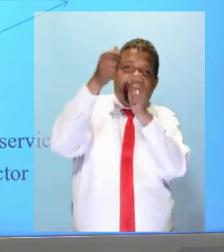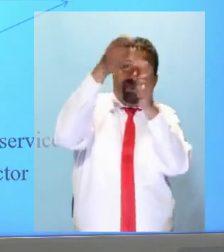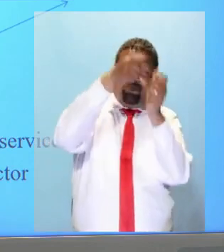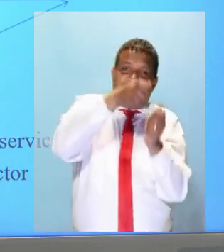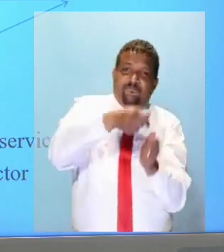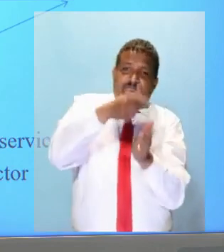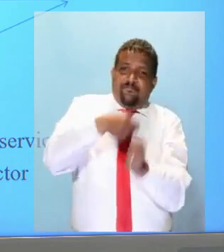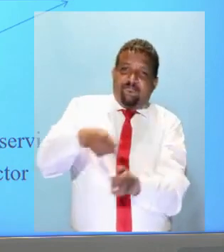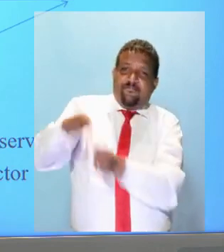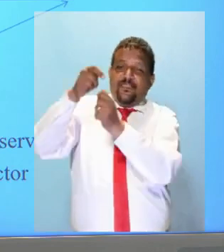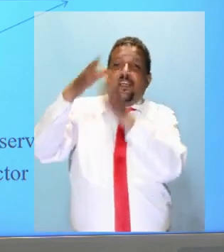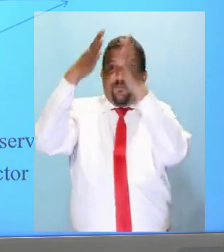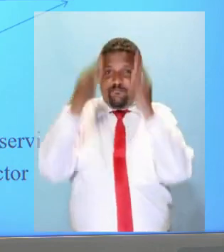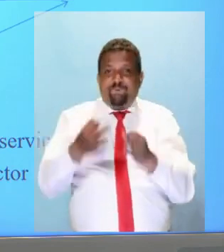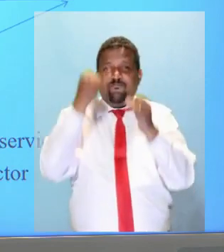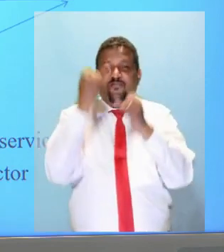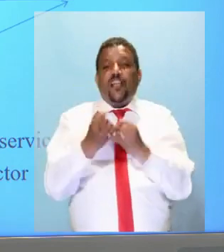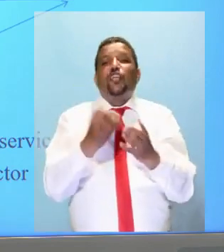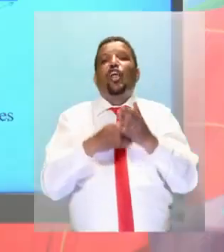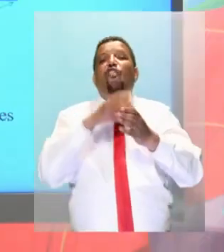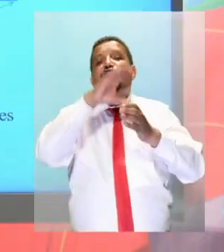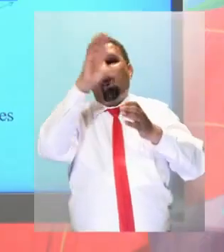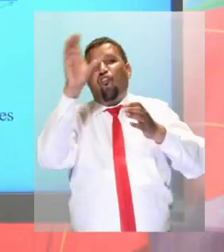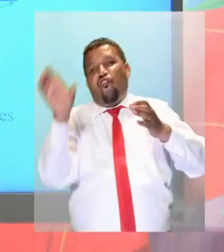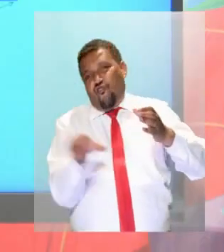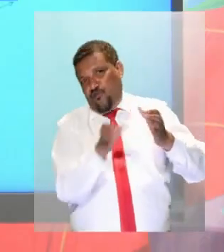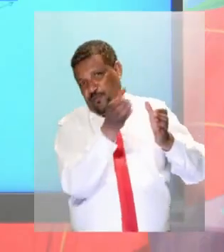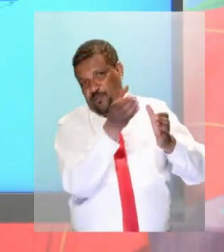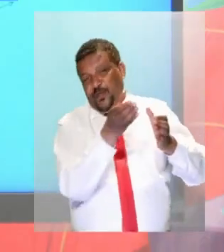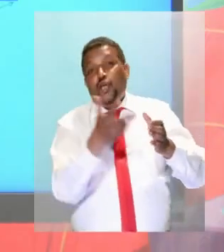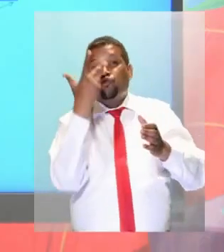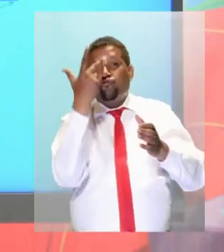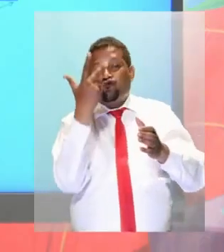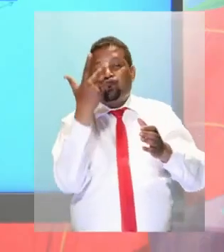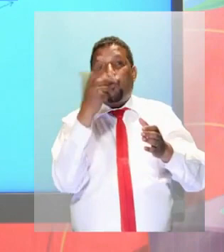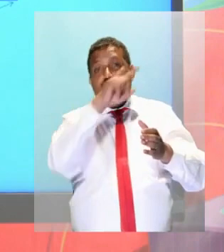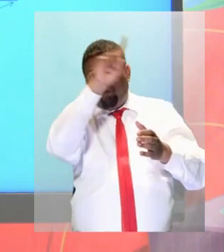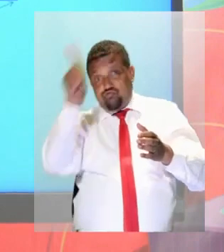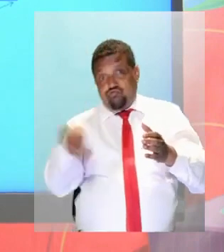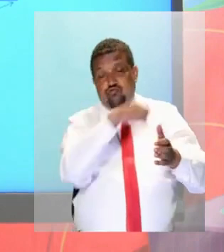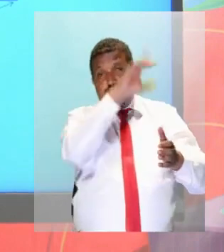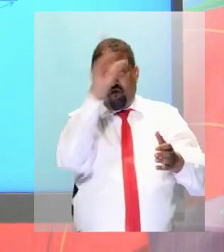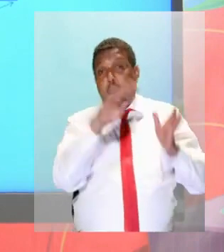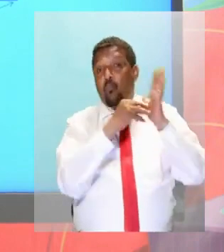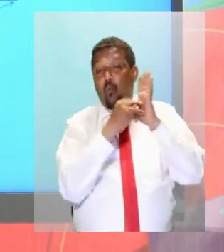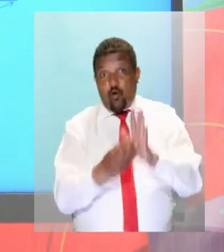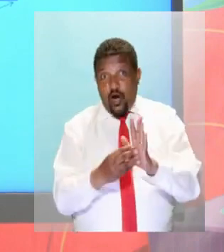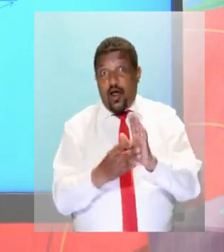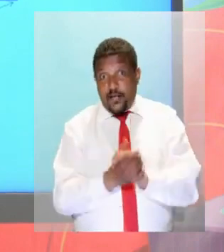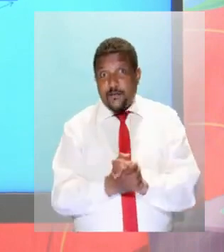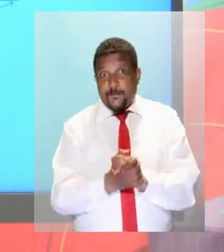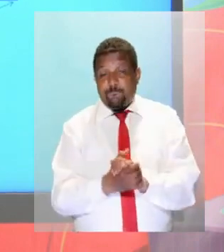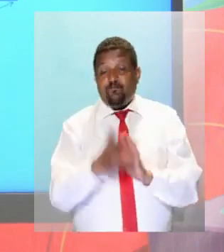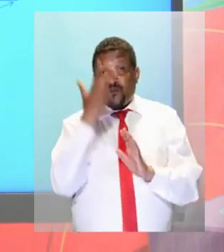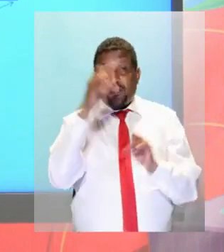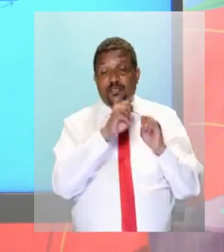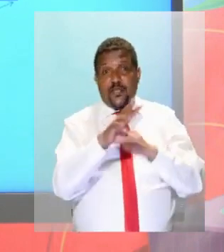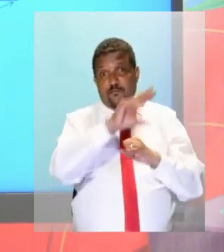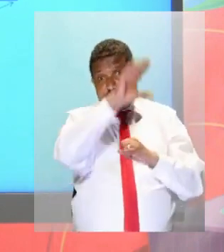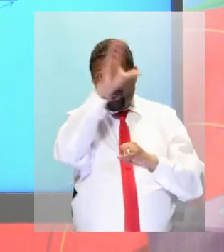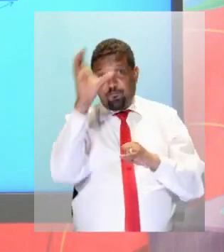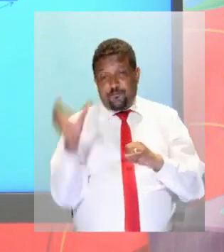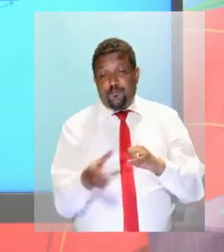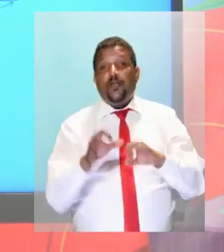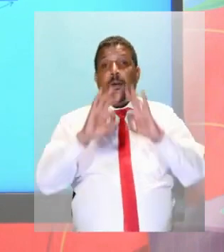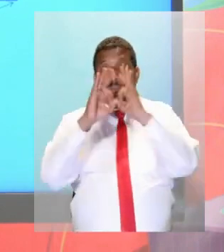is called the financial flow. Now let's see the three-sector circular flow model. Under the three-sector circular flow model, households,